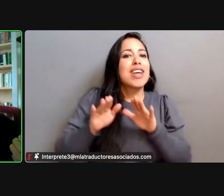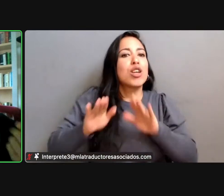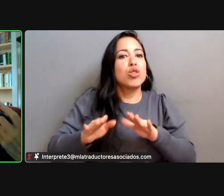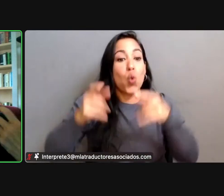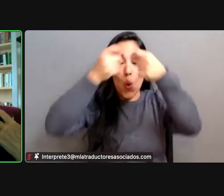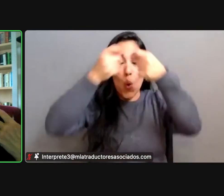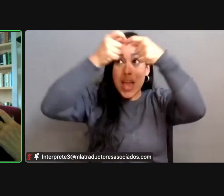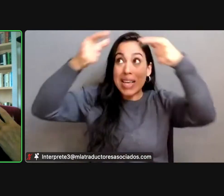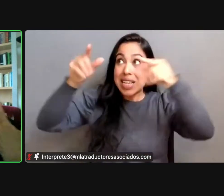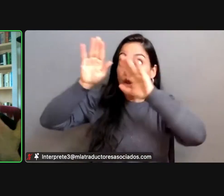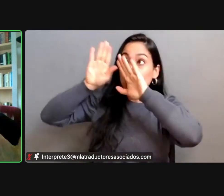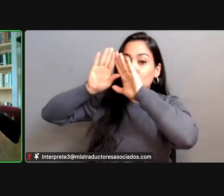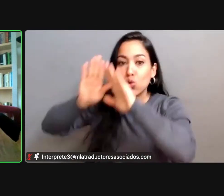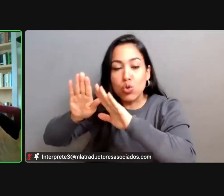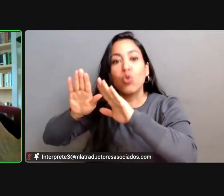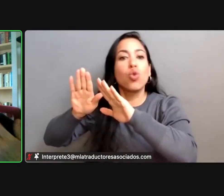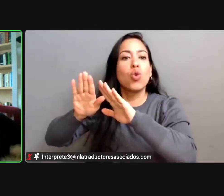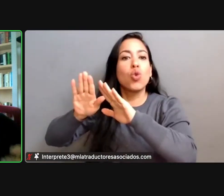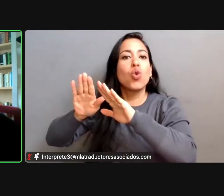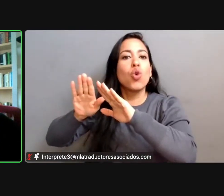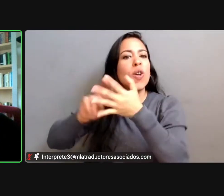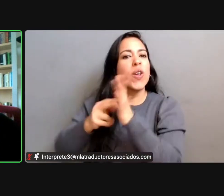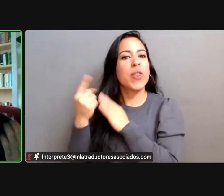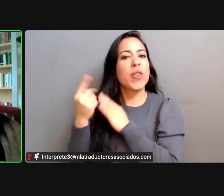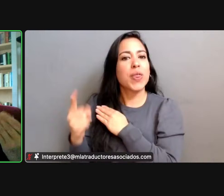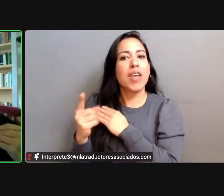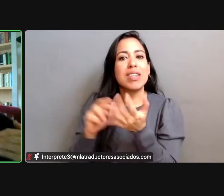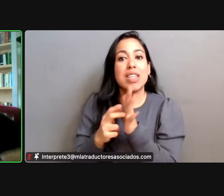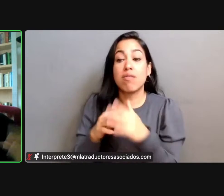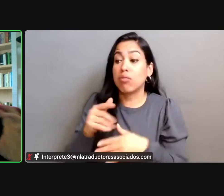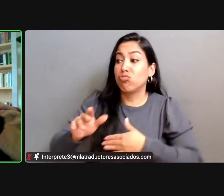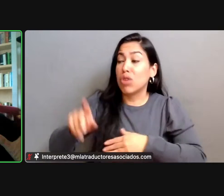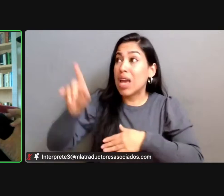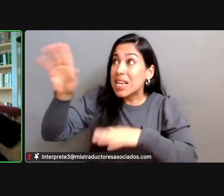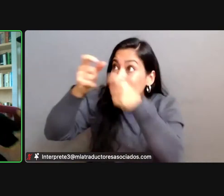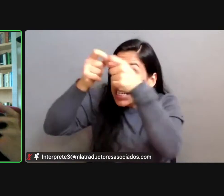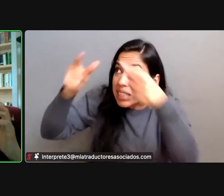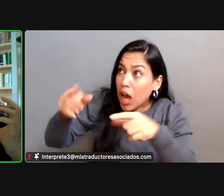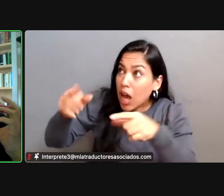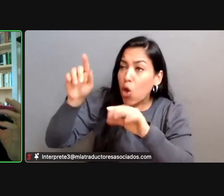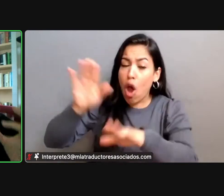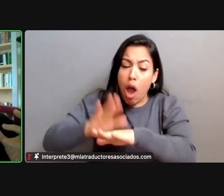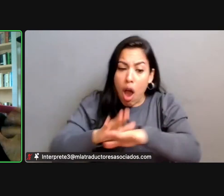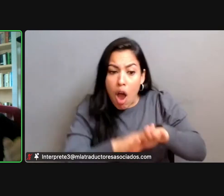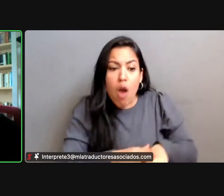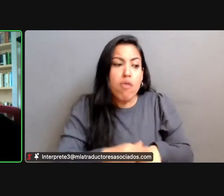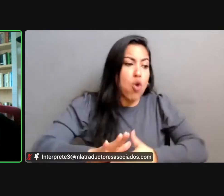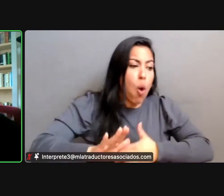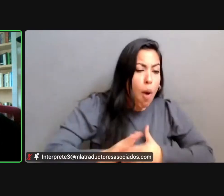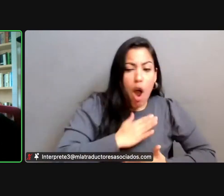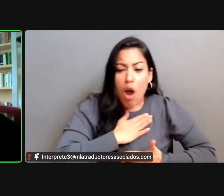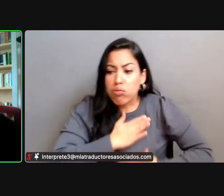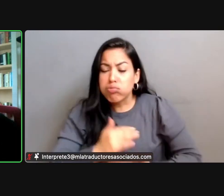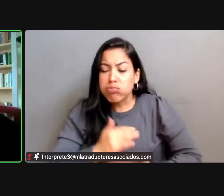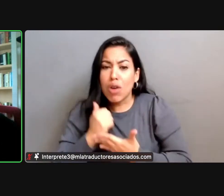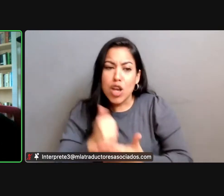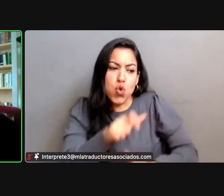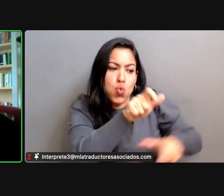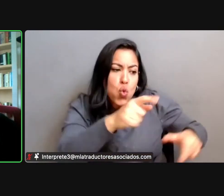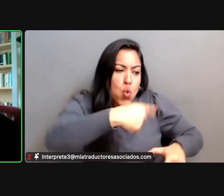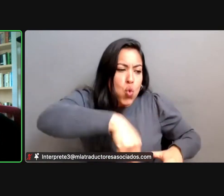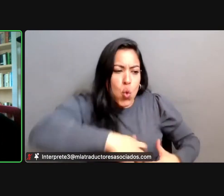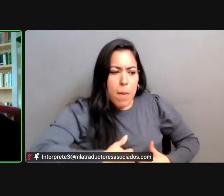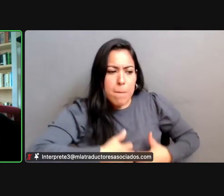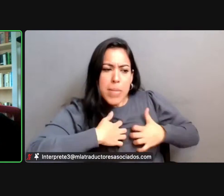of the state can be based on the promise of reducing, mitigating that